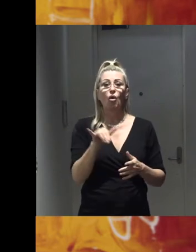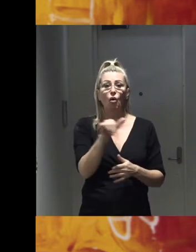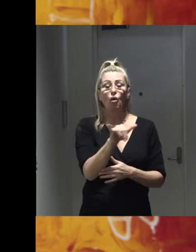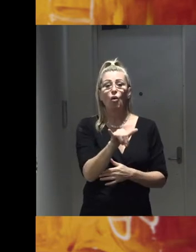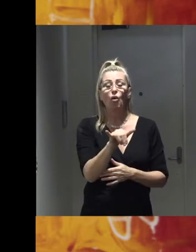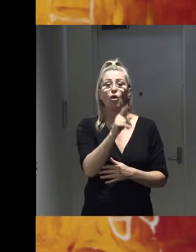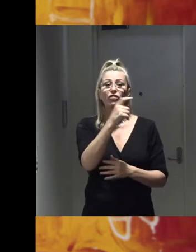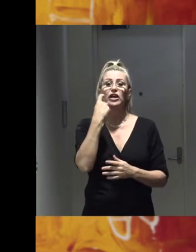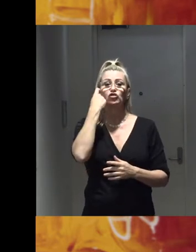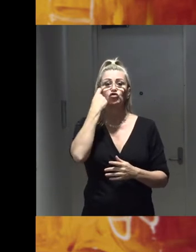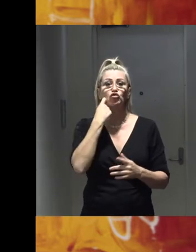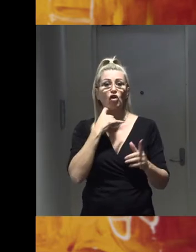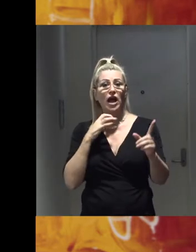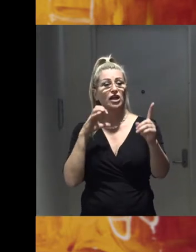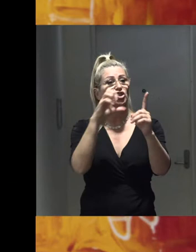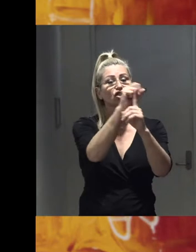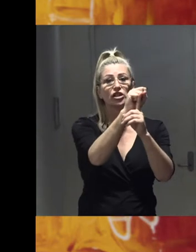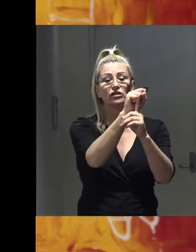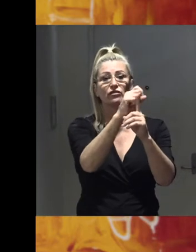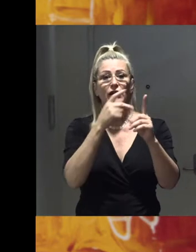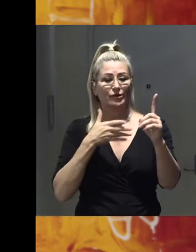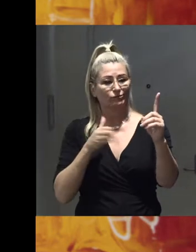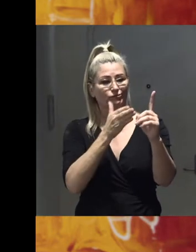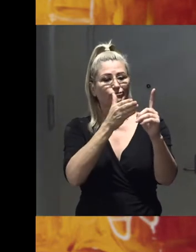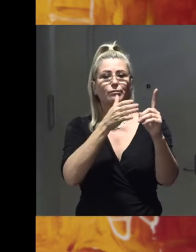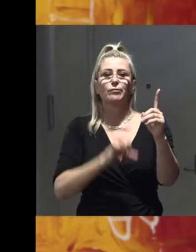the desired outcome is thwarted in some way.